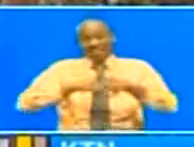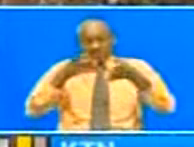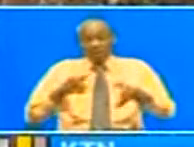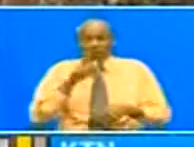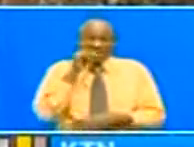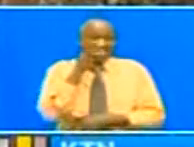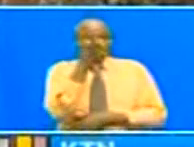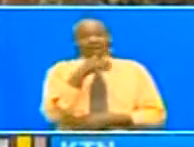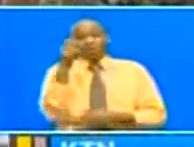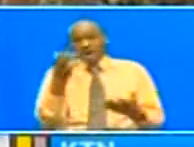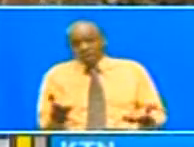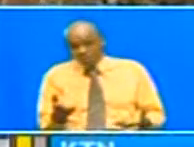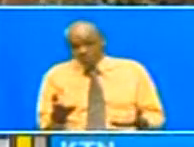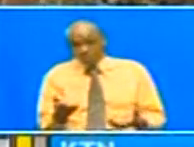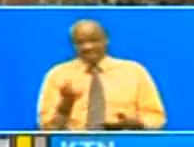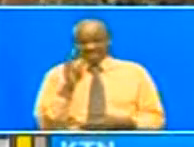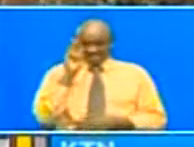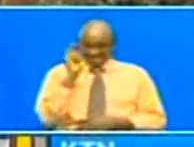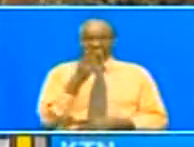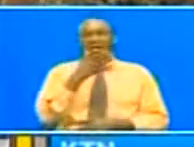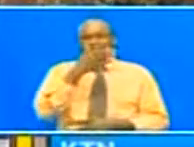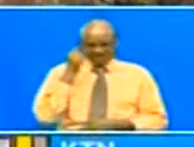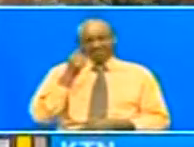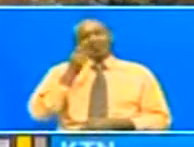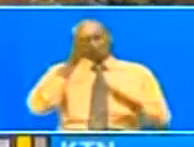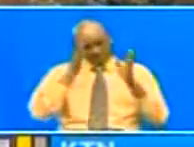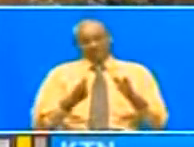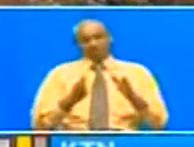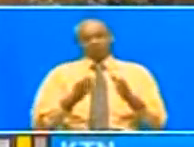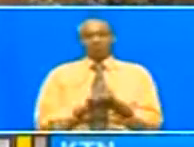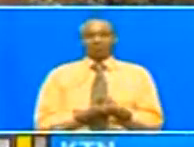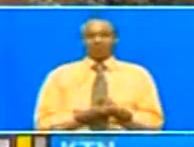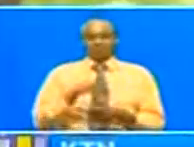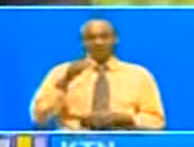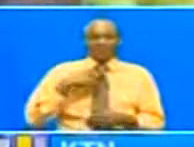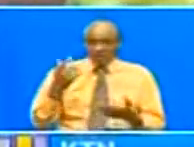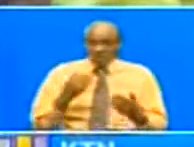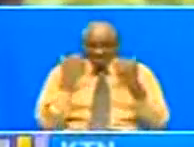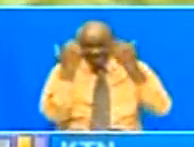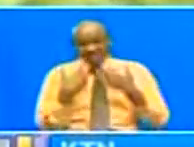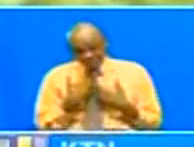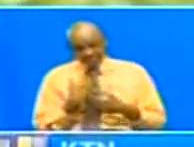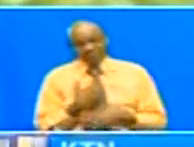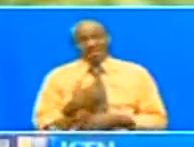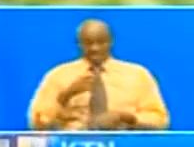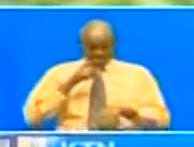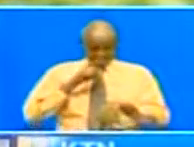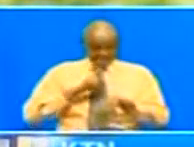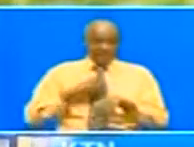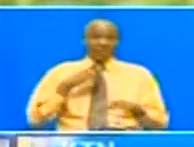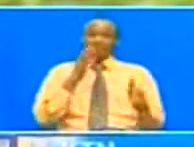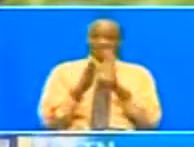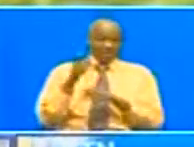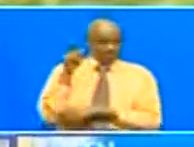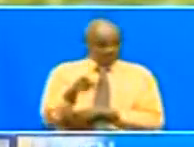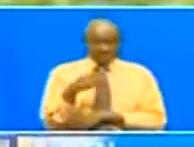London Marathon as the second best marathoner of all time. Do you feel under pressure? When I'm preparing for the competition,